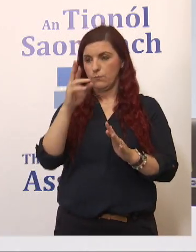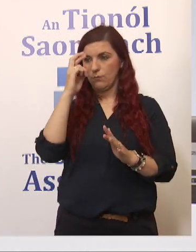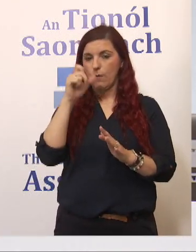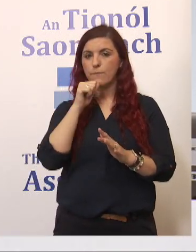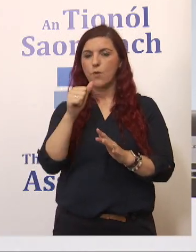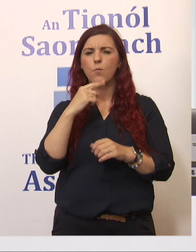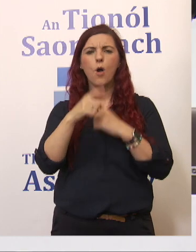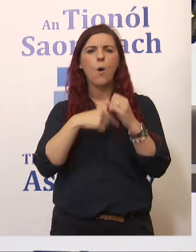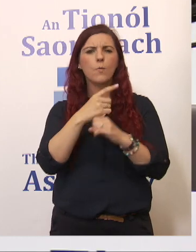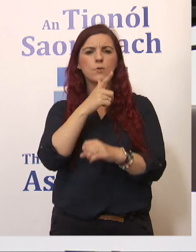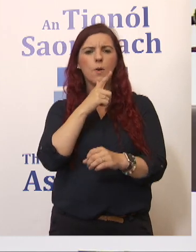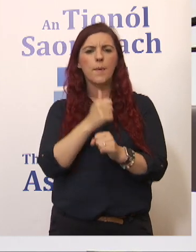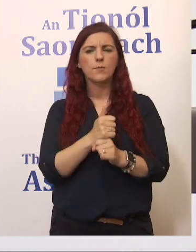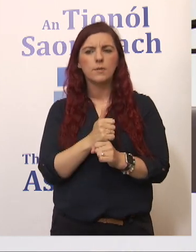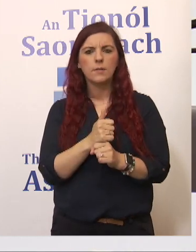to